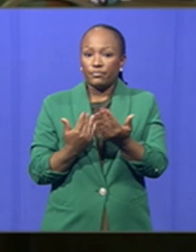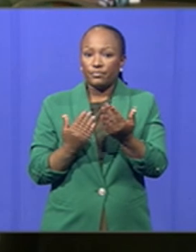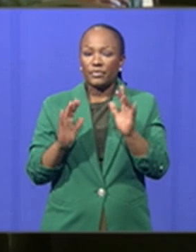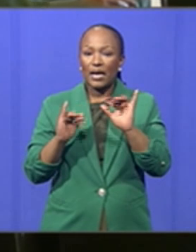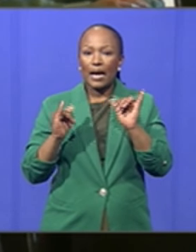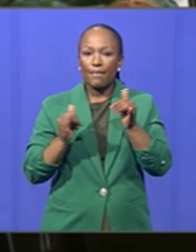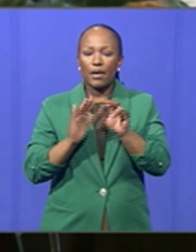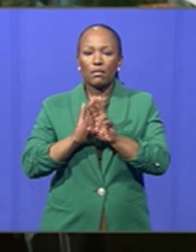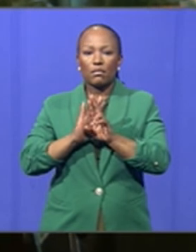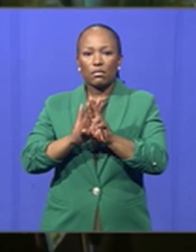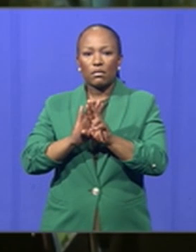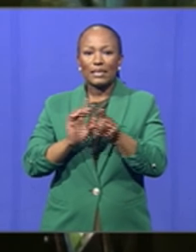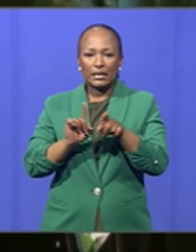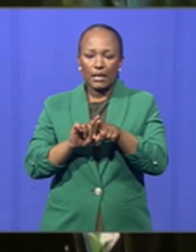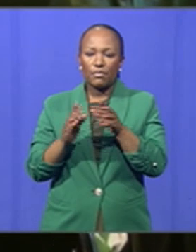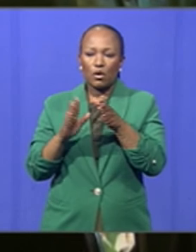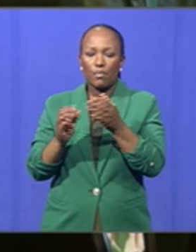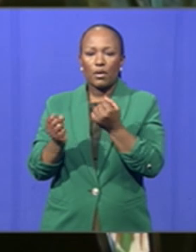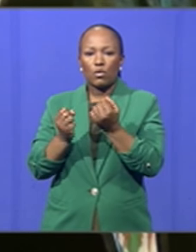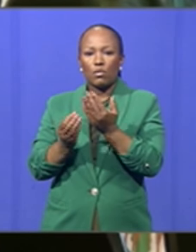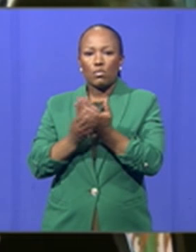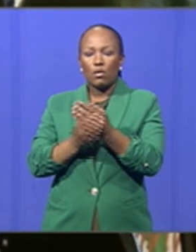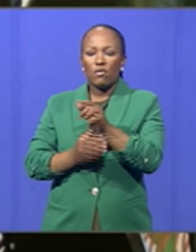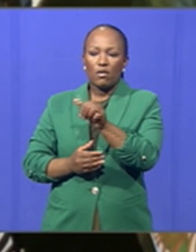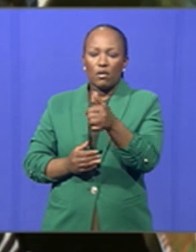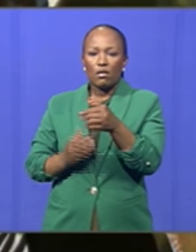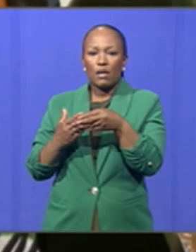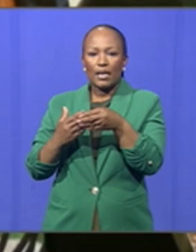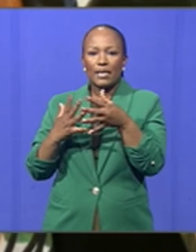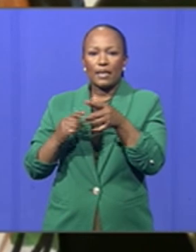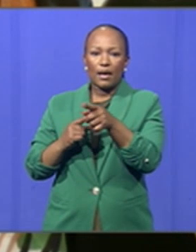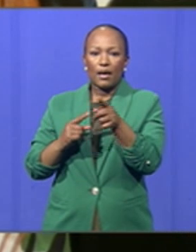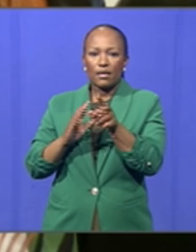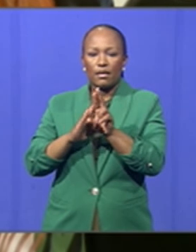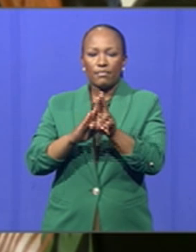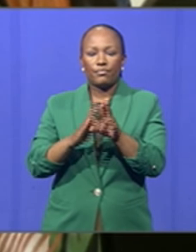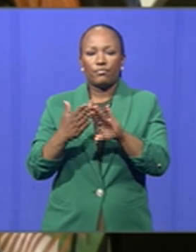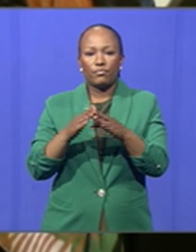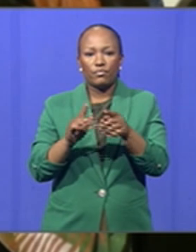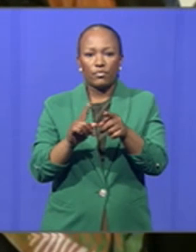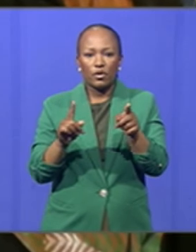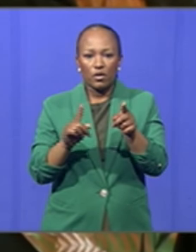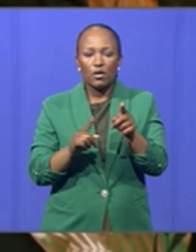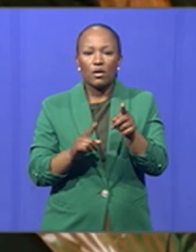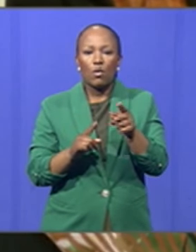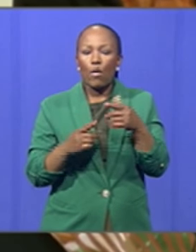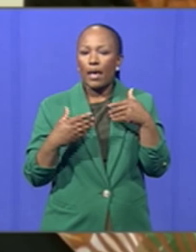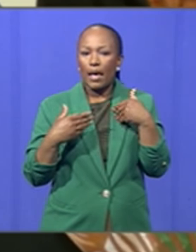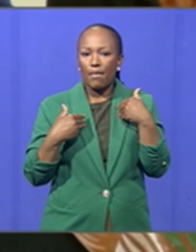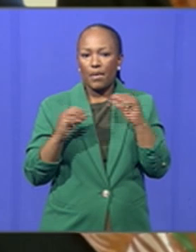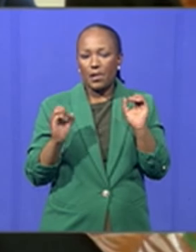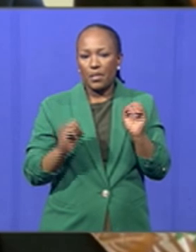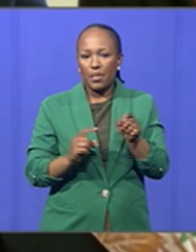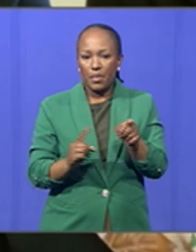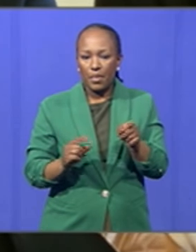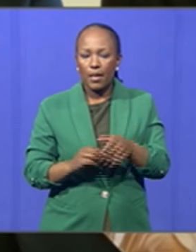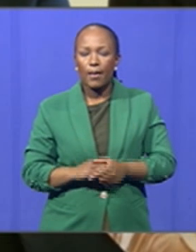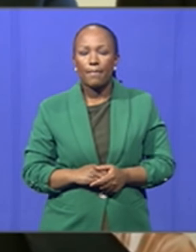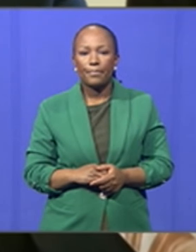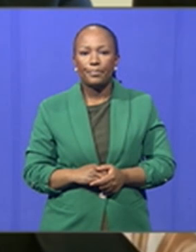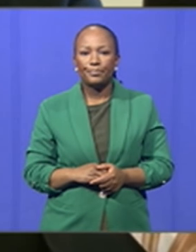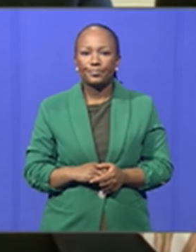khamphani le bone ba butse kgetsi kgatlhanong le baeteledipele ba ba emetseng baagi ba go se itumele. Ke Katlego Nyoni wa dikgang